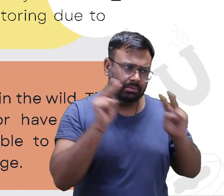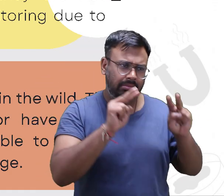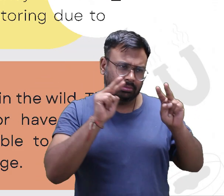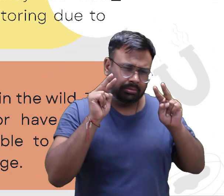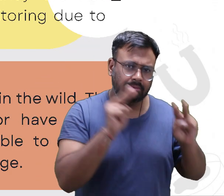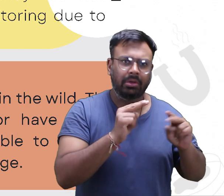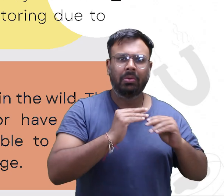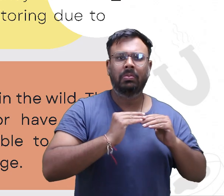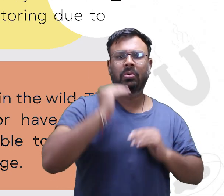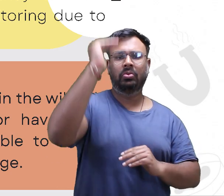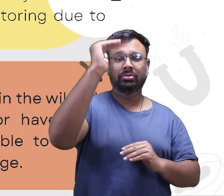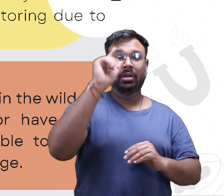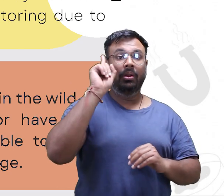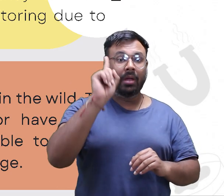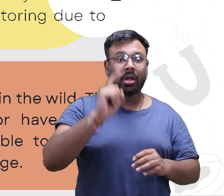qualify.